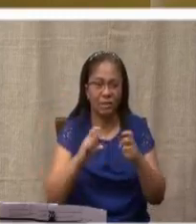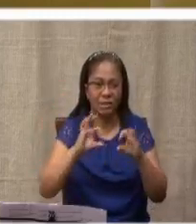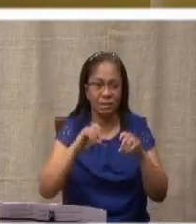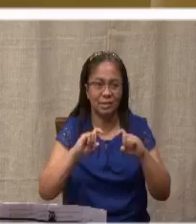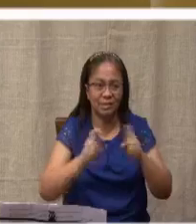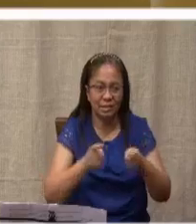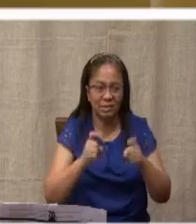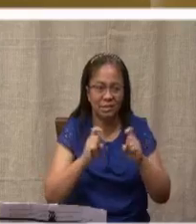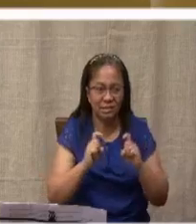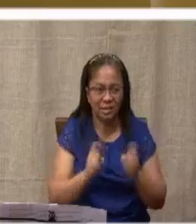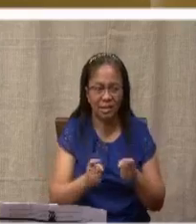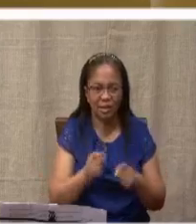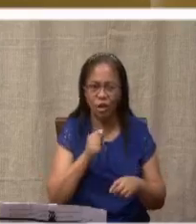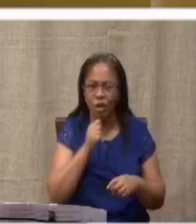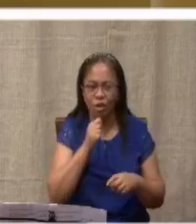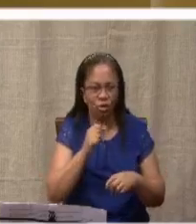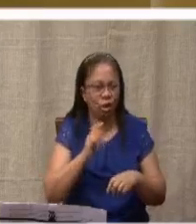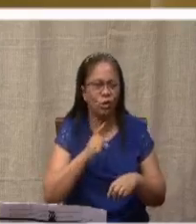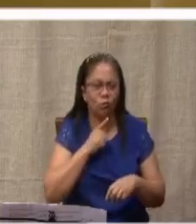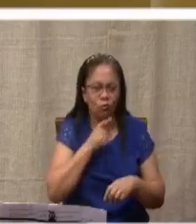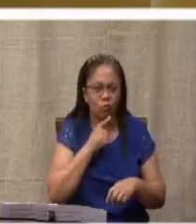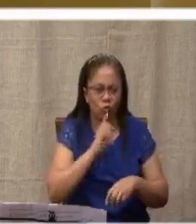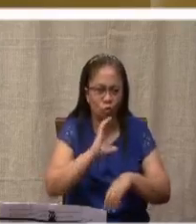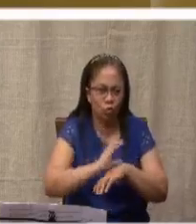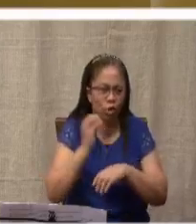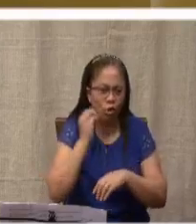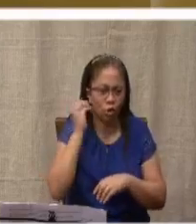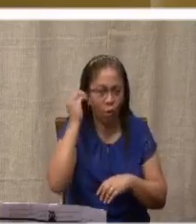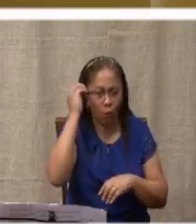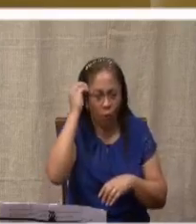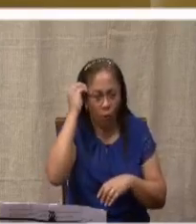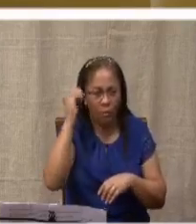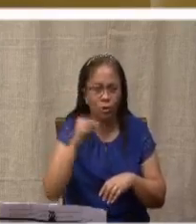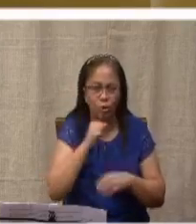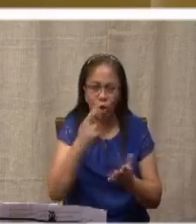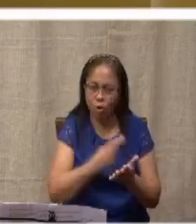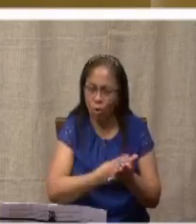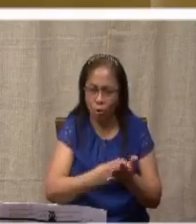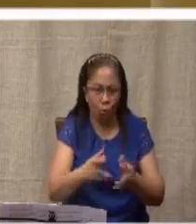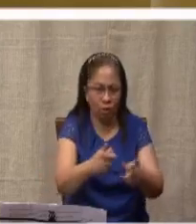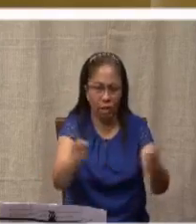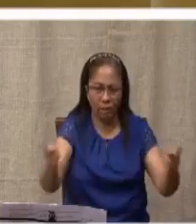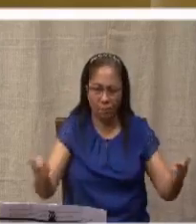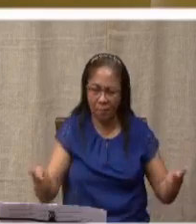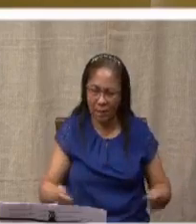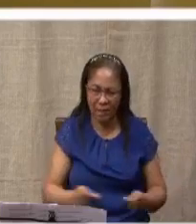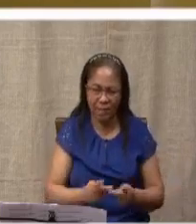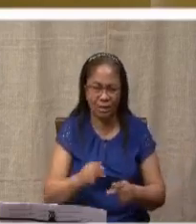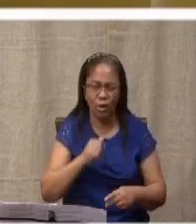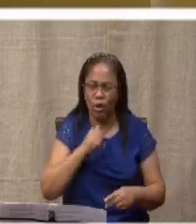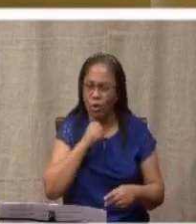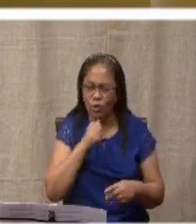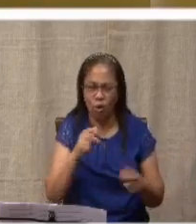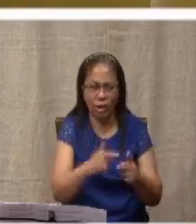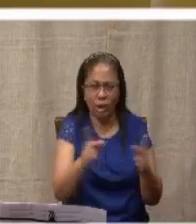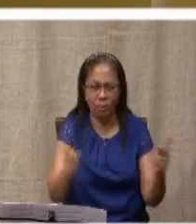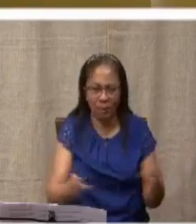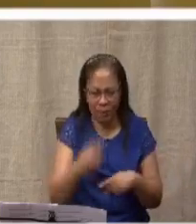domestic church that that space and that sanctuary that that that place of of incredible grace where where a school